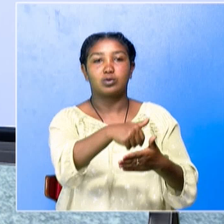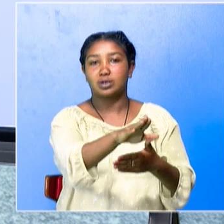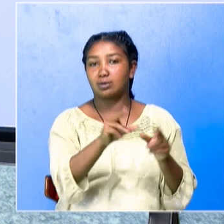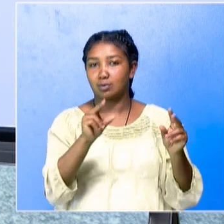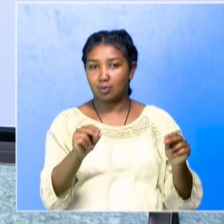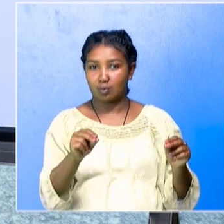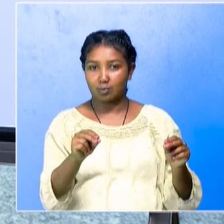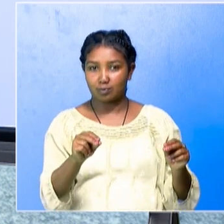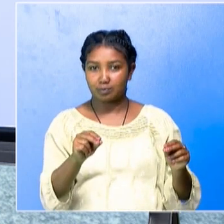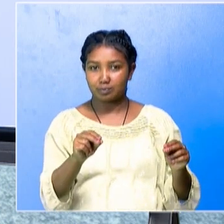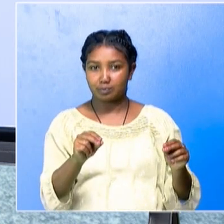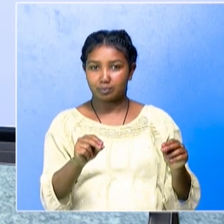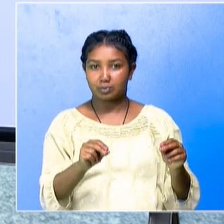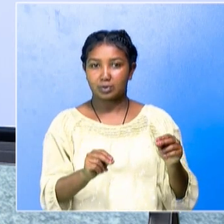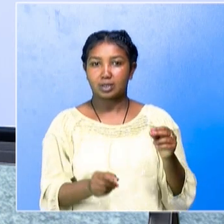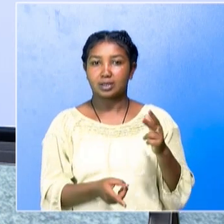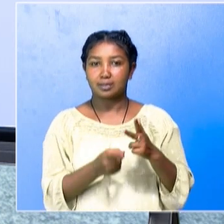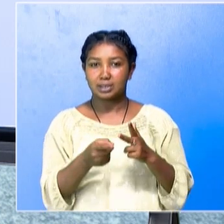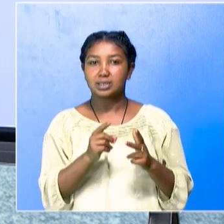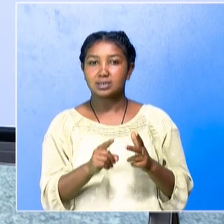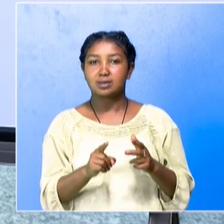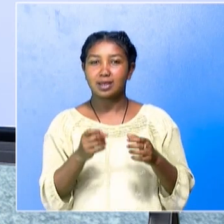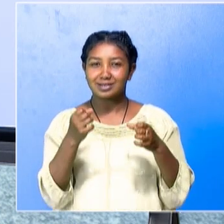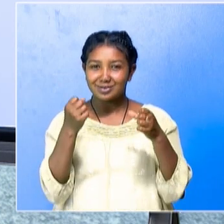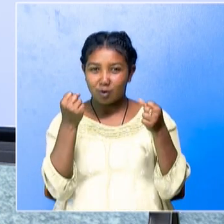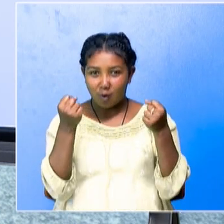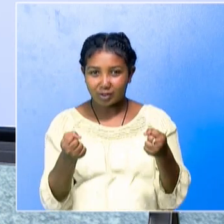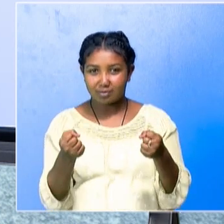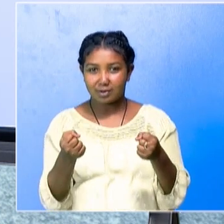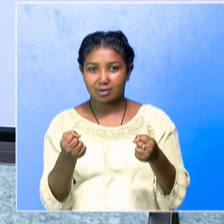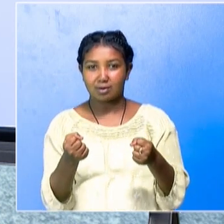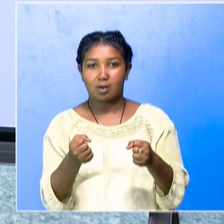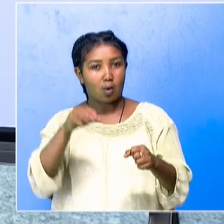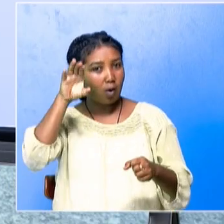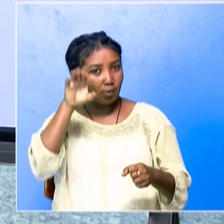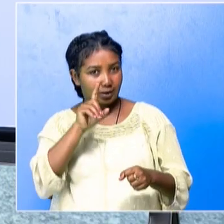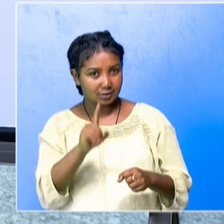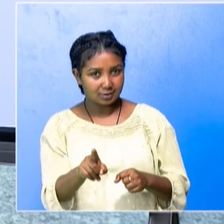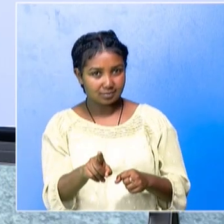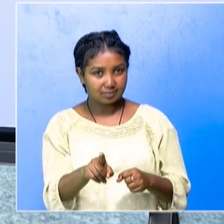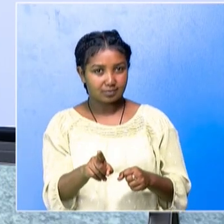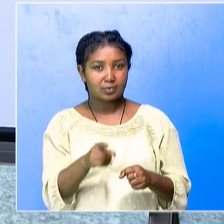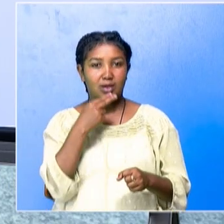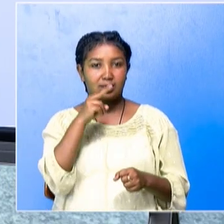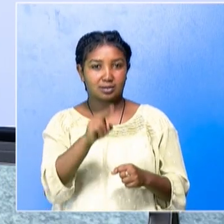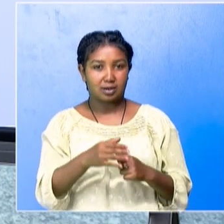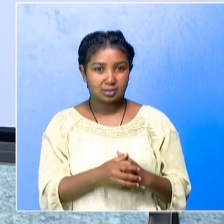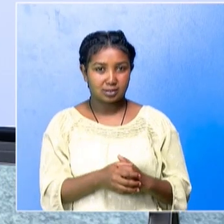Outside. Number 3, a strong obligation,